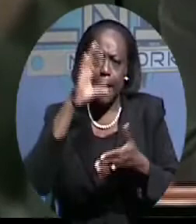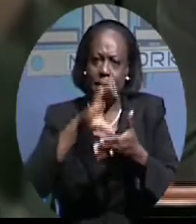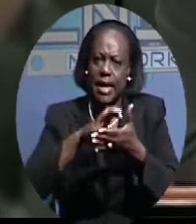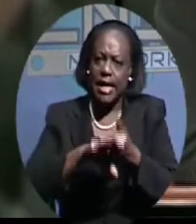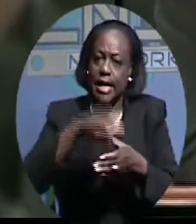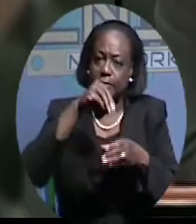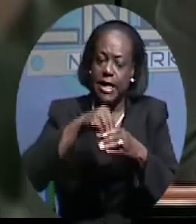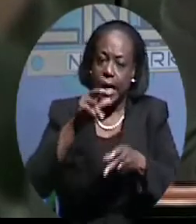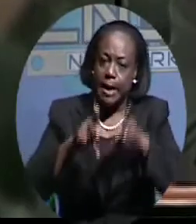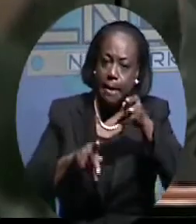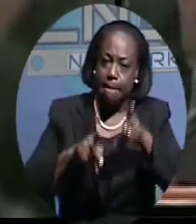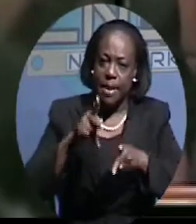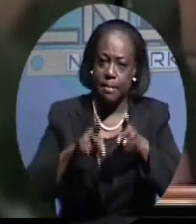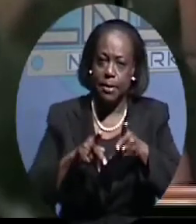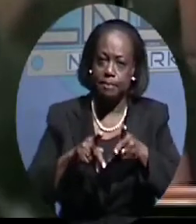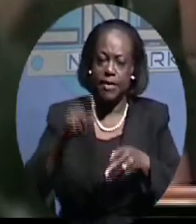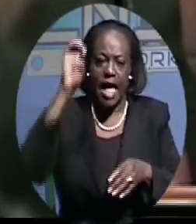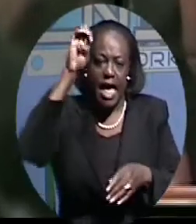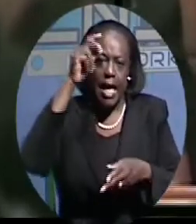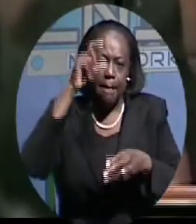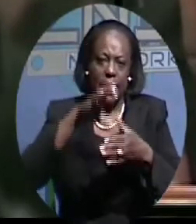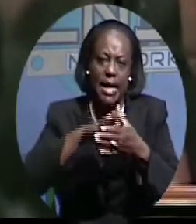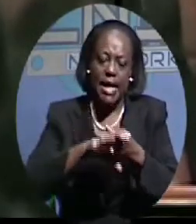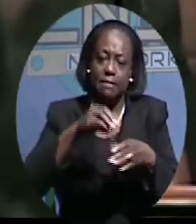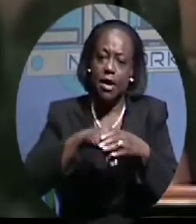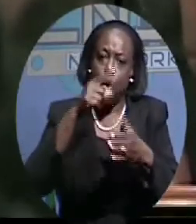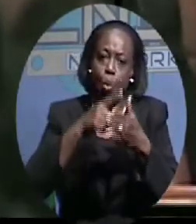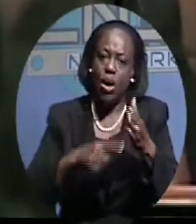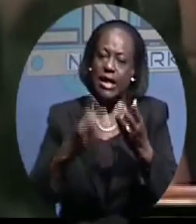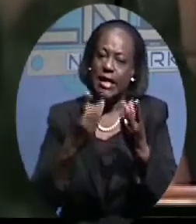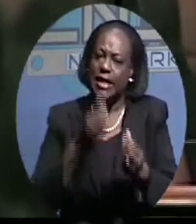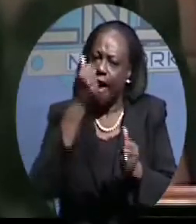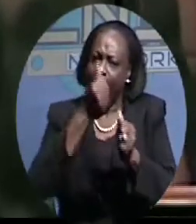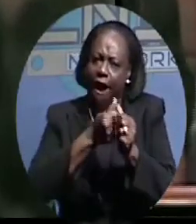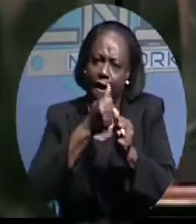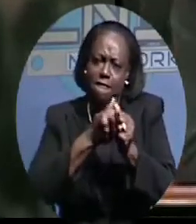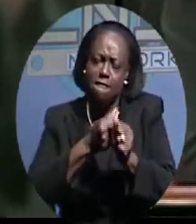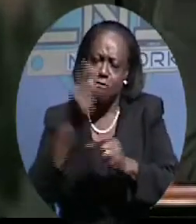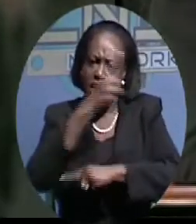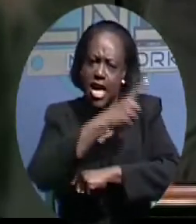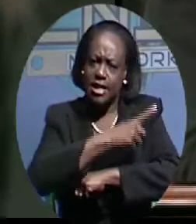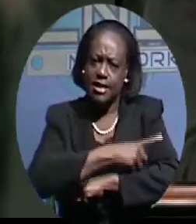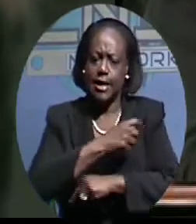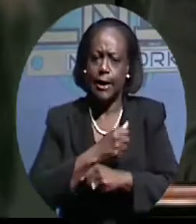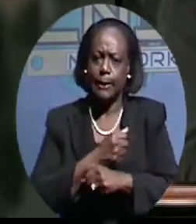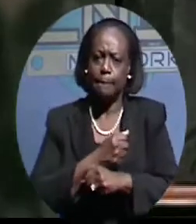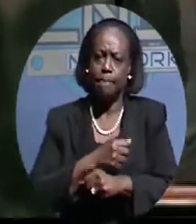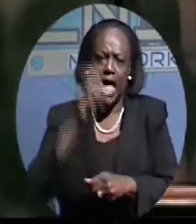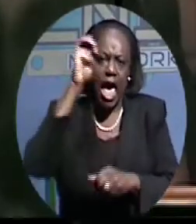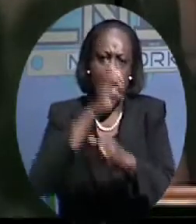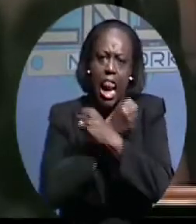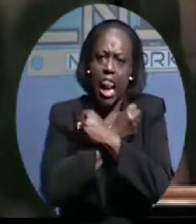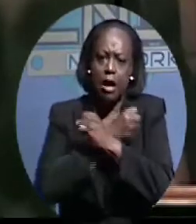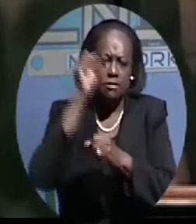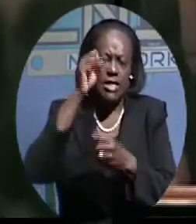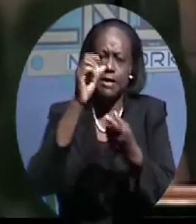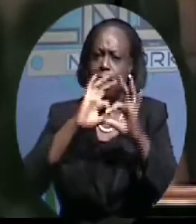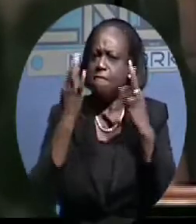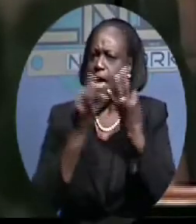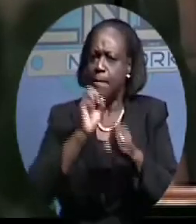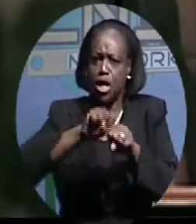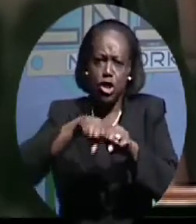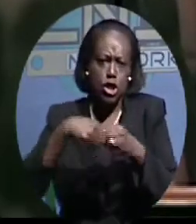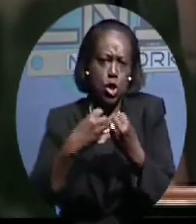in people. He believed in what he did every single day. He loved his family so